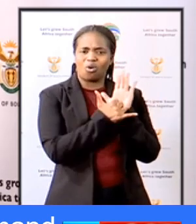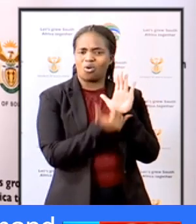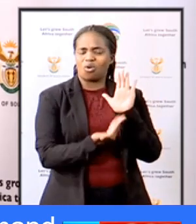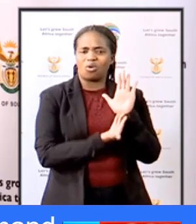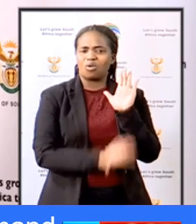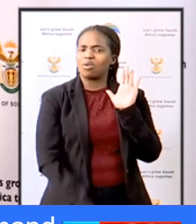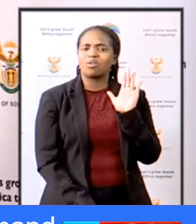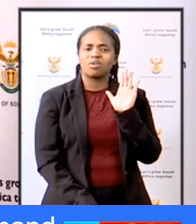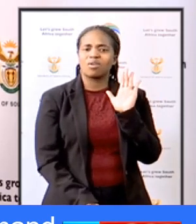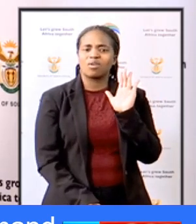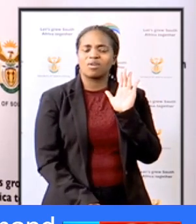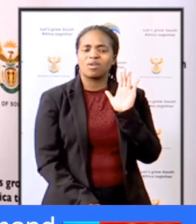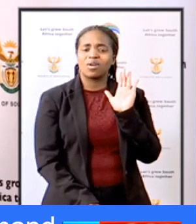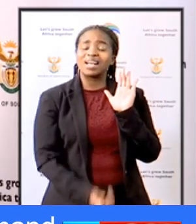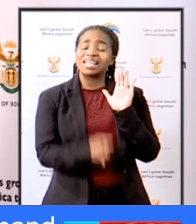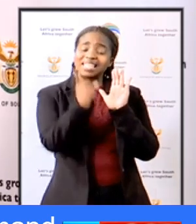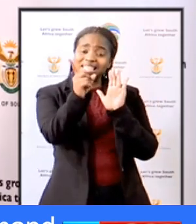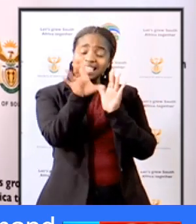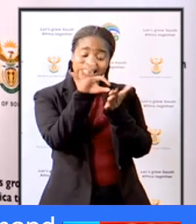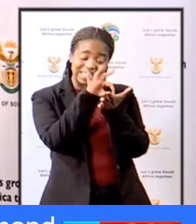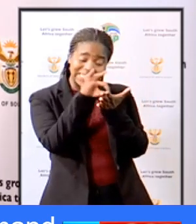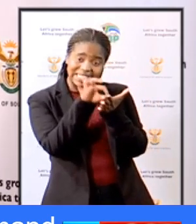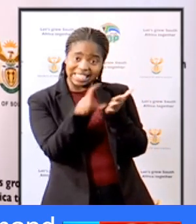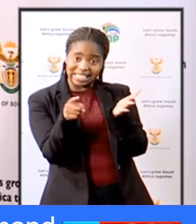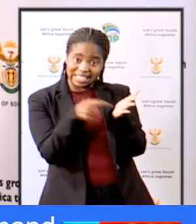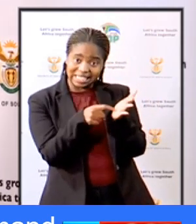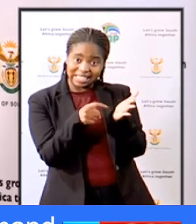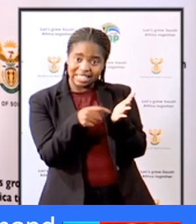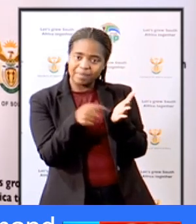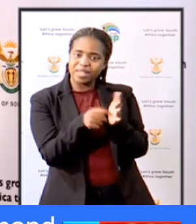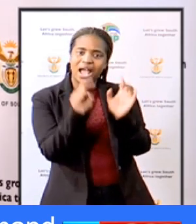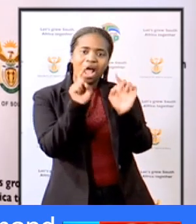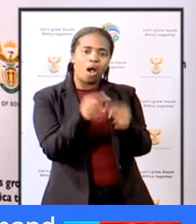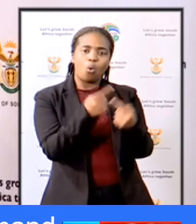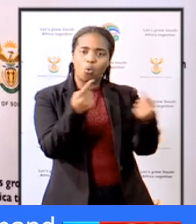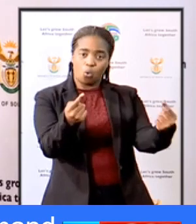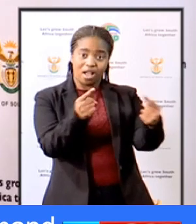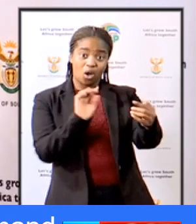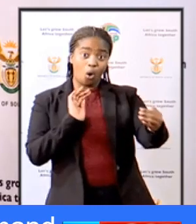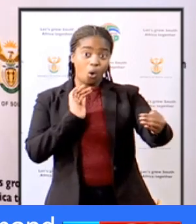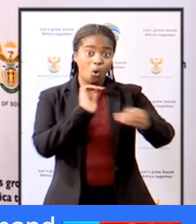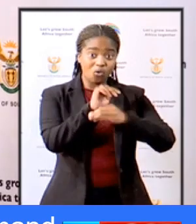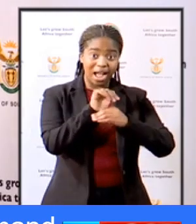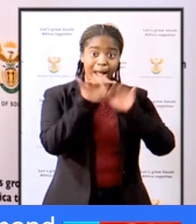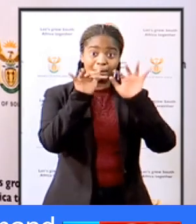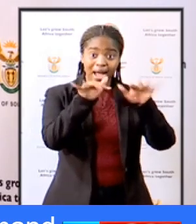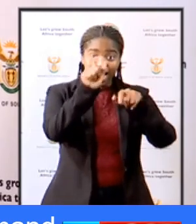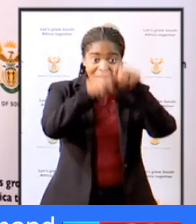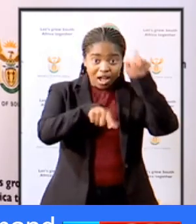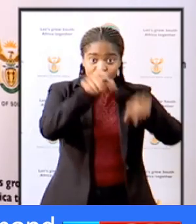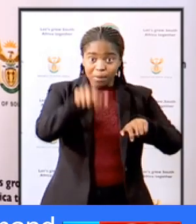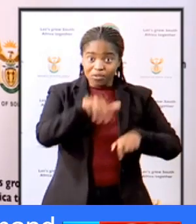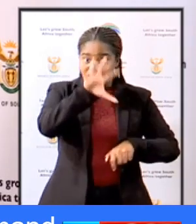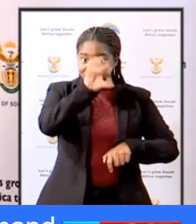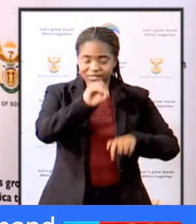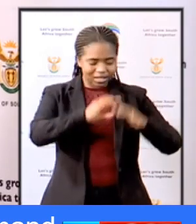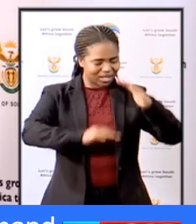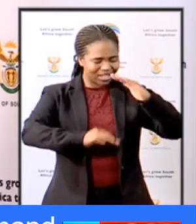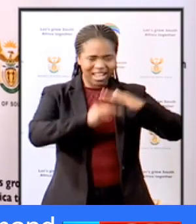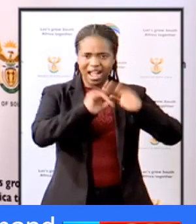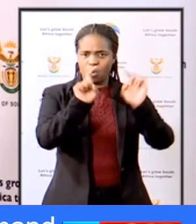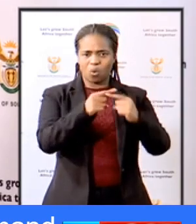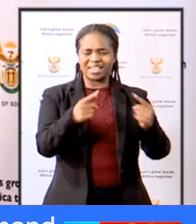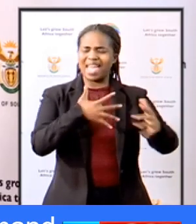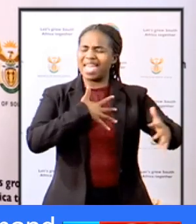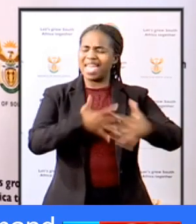this hygiene measures is that you cannot have more than 50 people in any